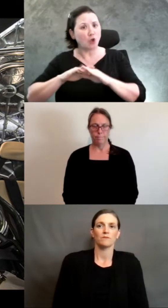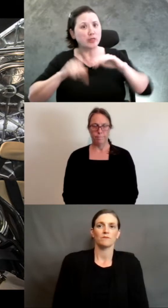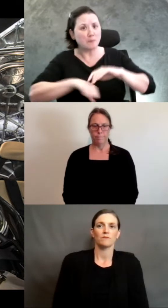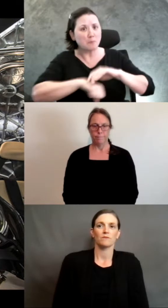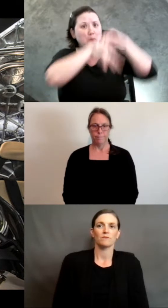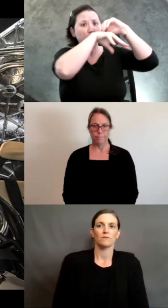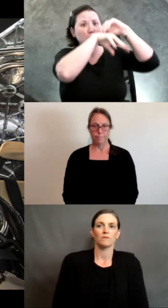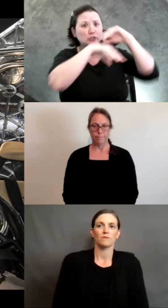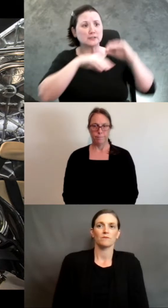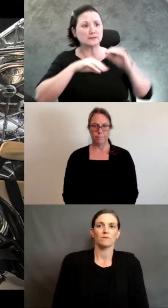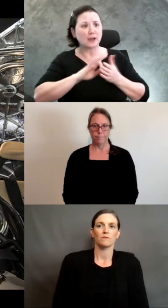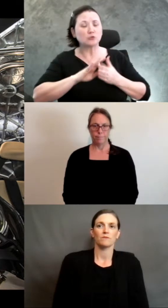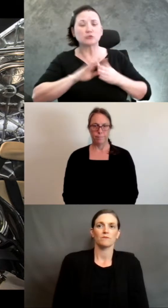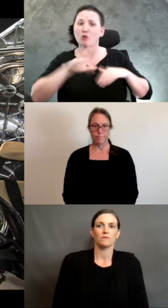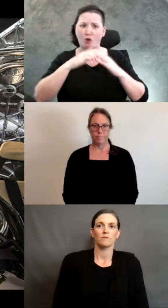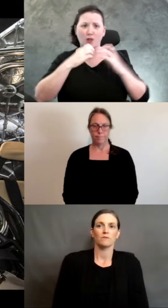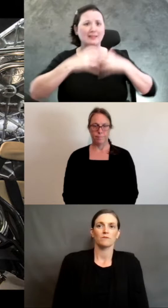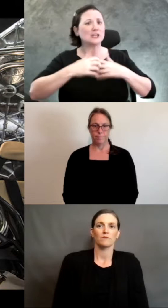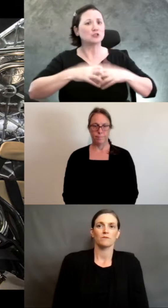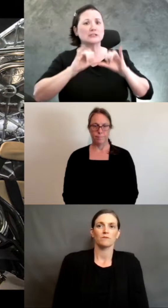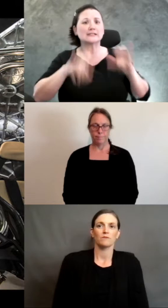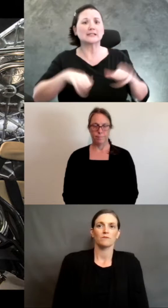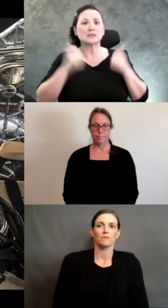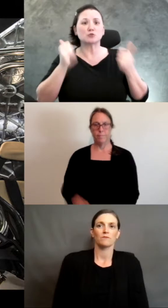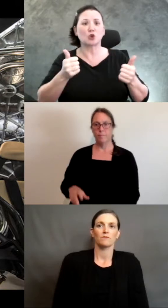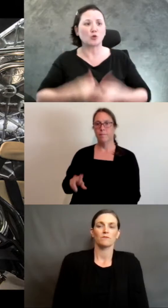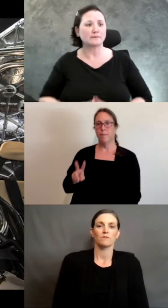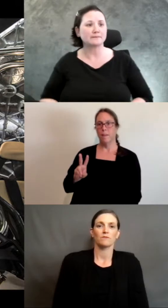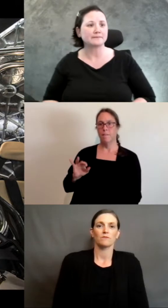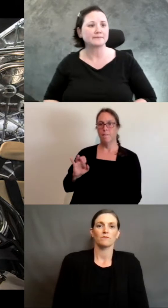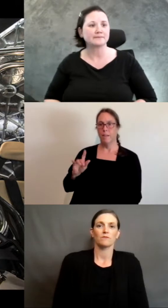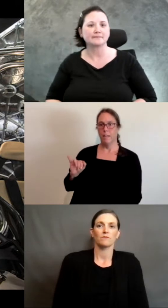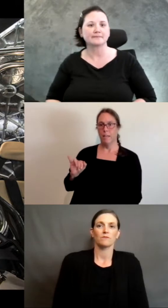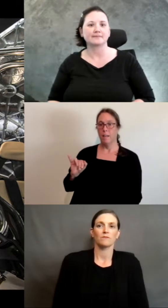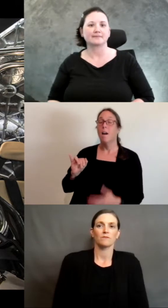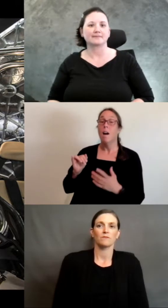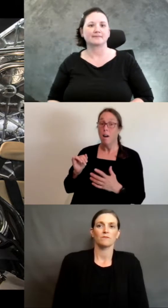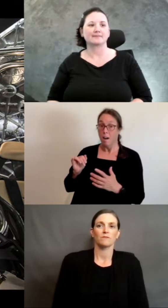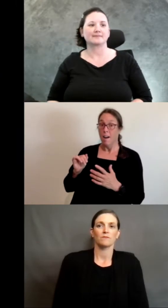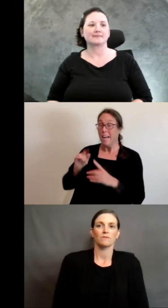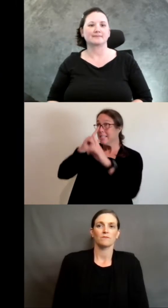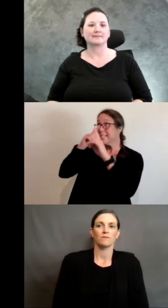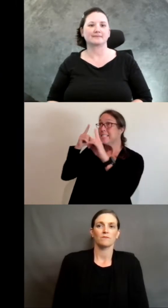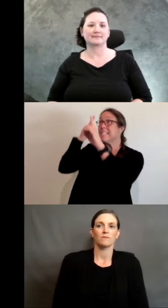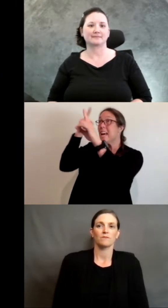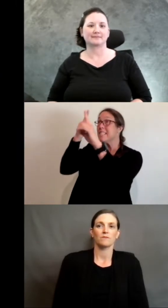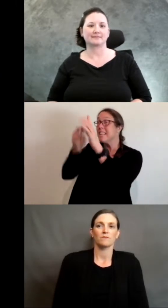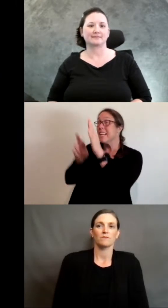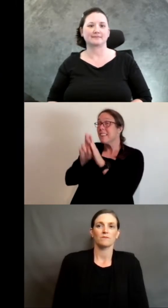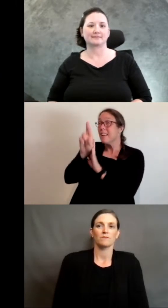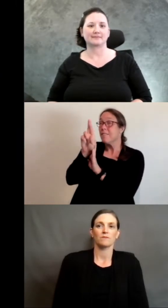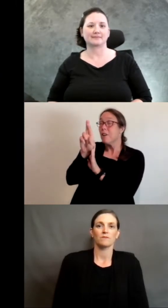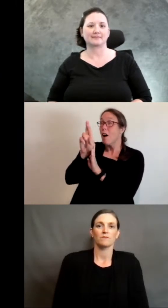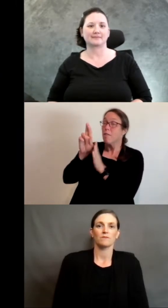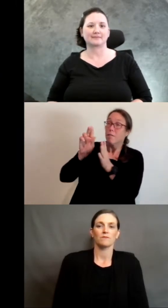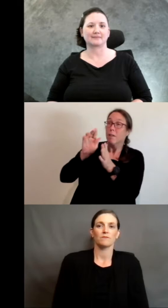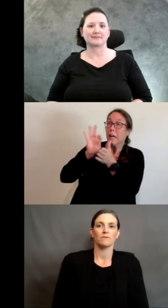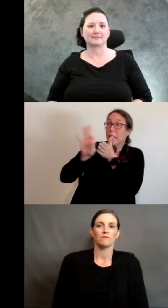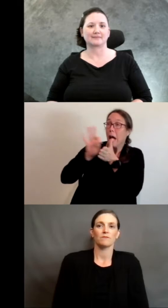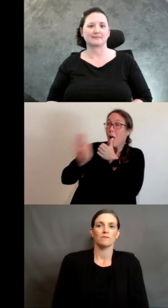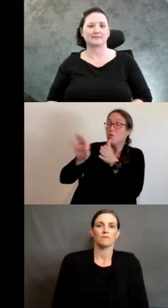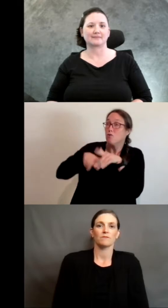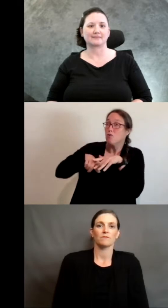are a go. Destiny liftoff sequence. Engage.